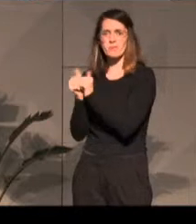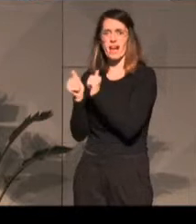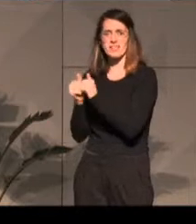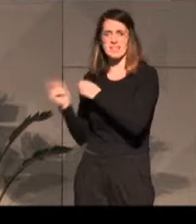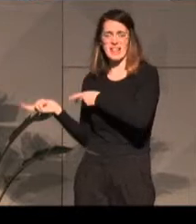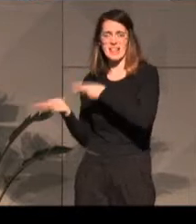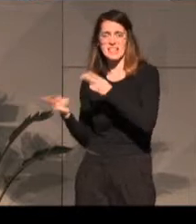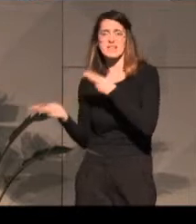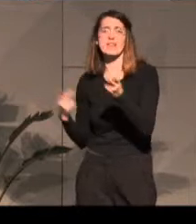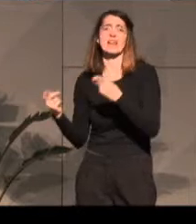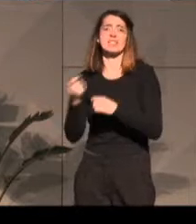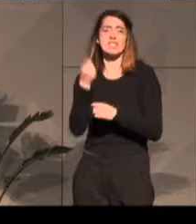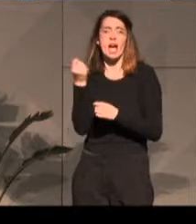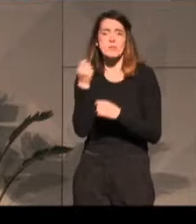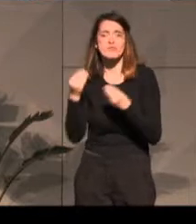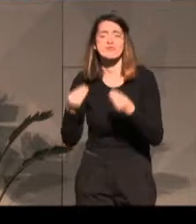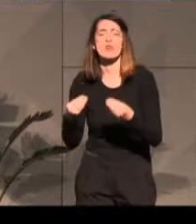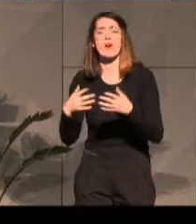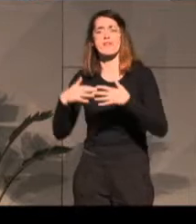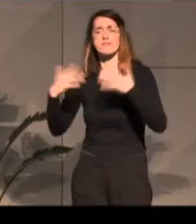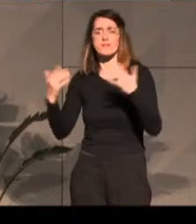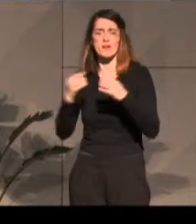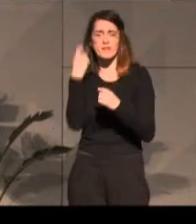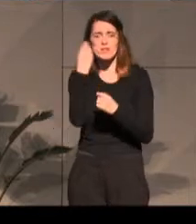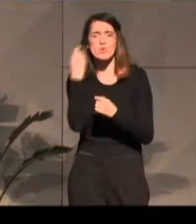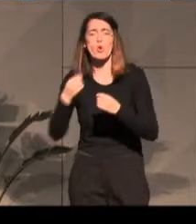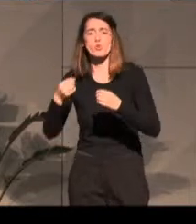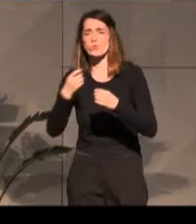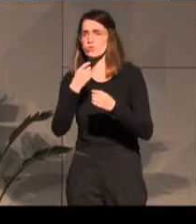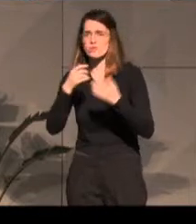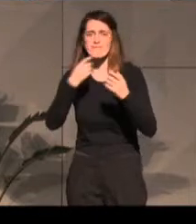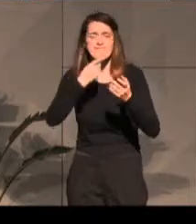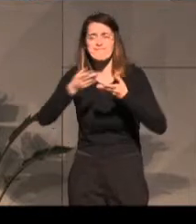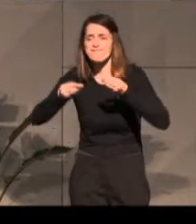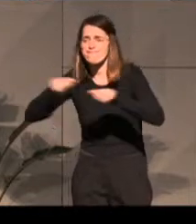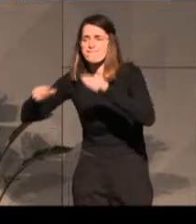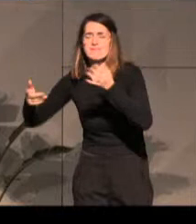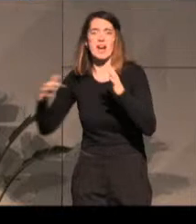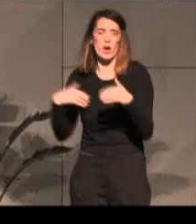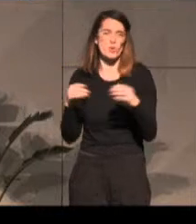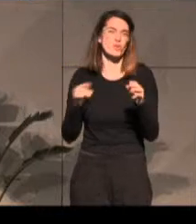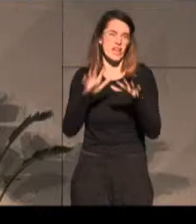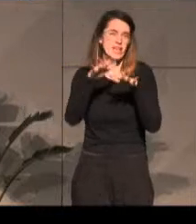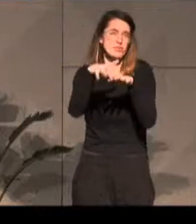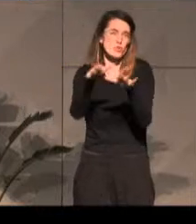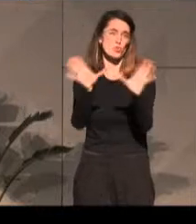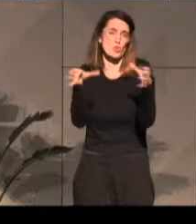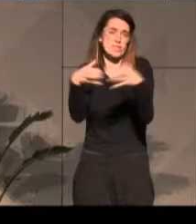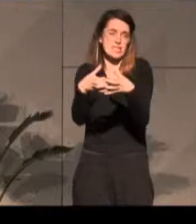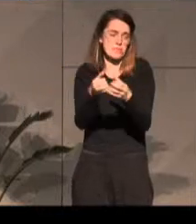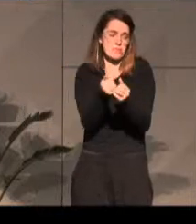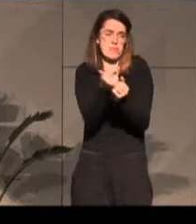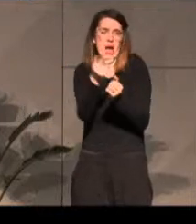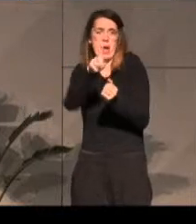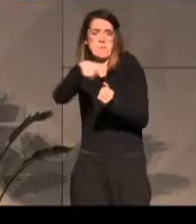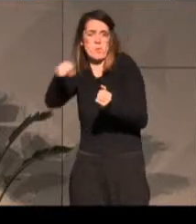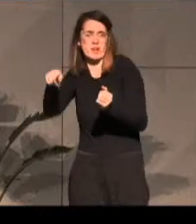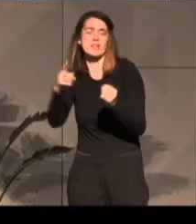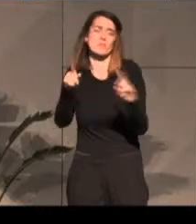bunker supplies, we needed other supplies, and the expedition team was also replaced